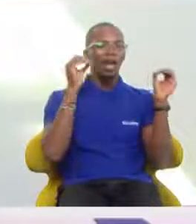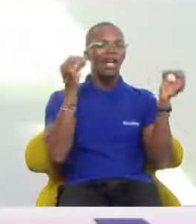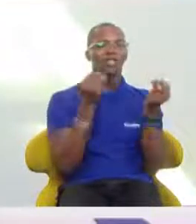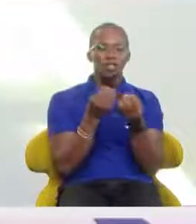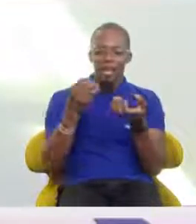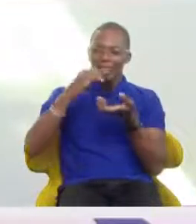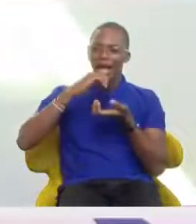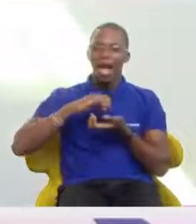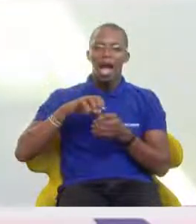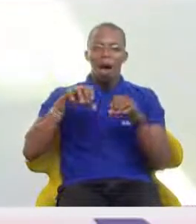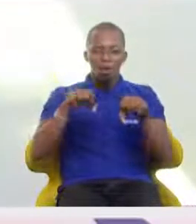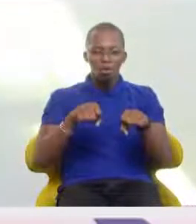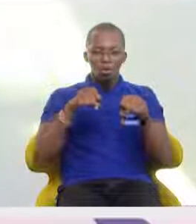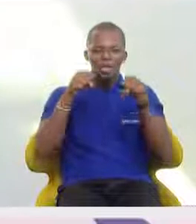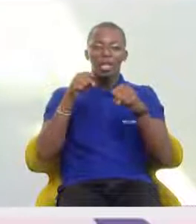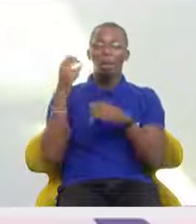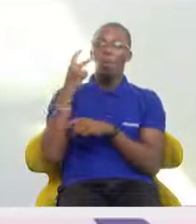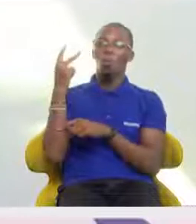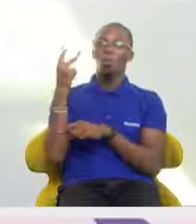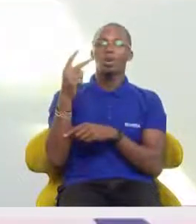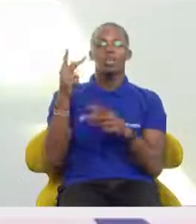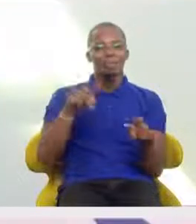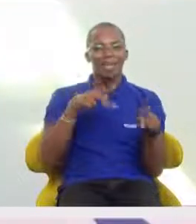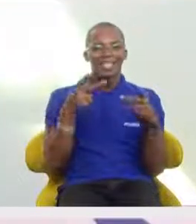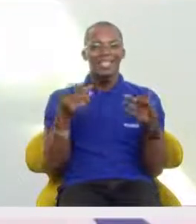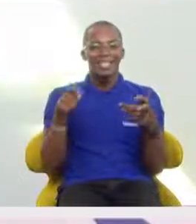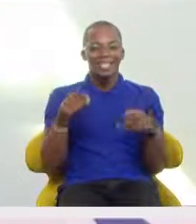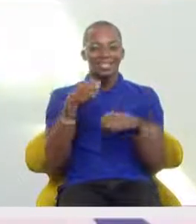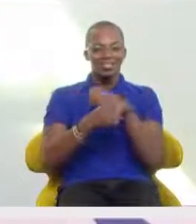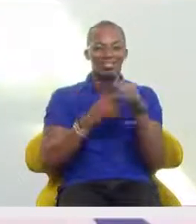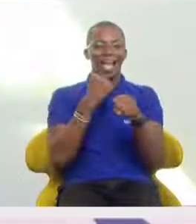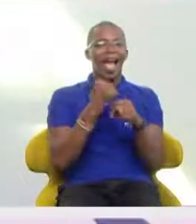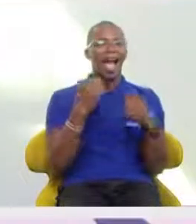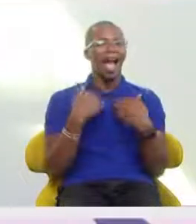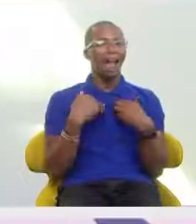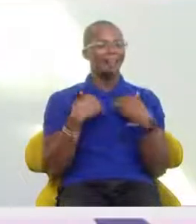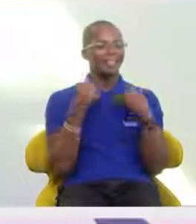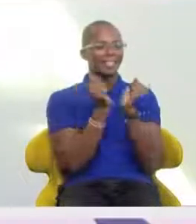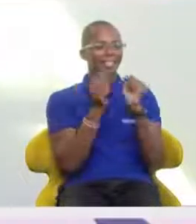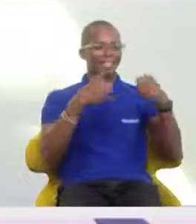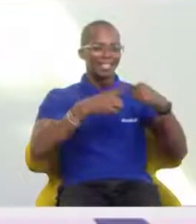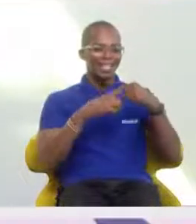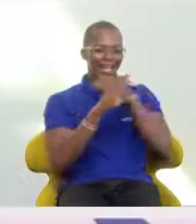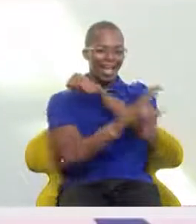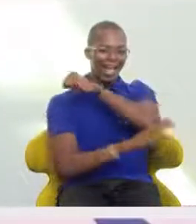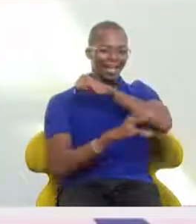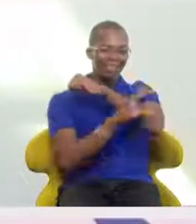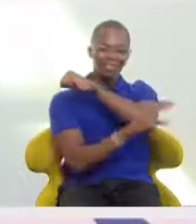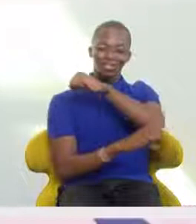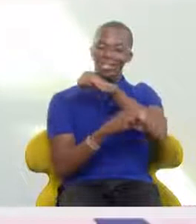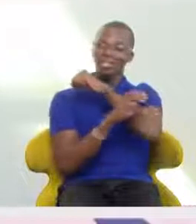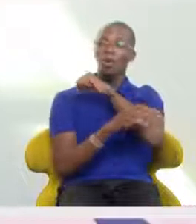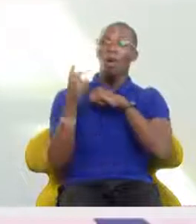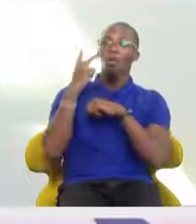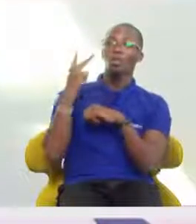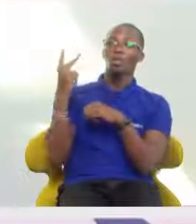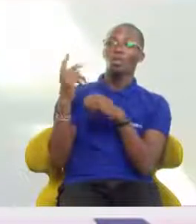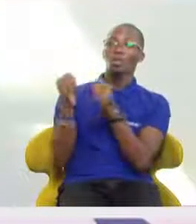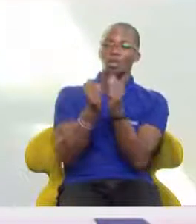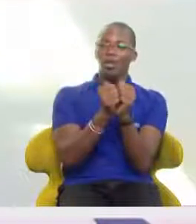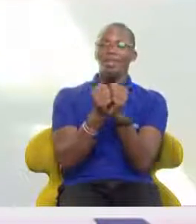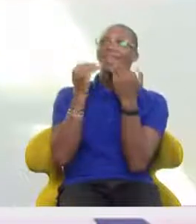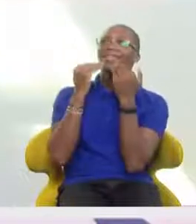Africa has more than 80 million people with disabilities, and that's huge. And Kenya is the first country to